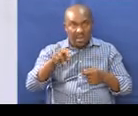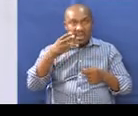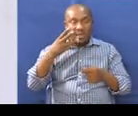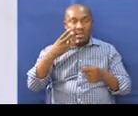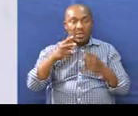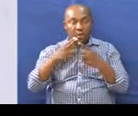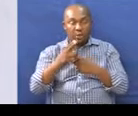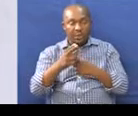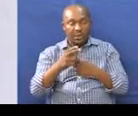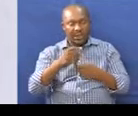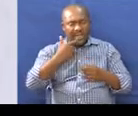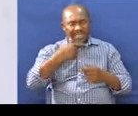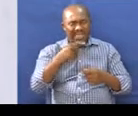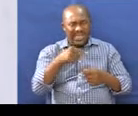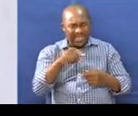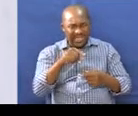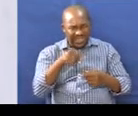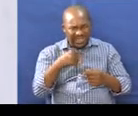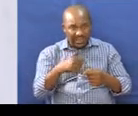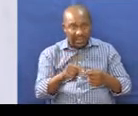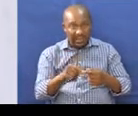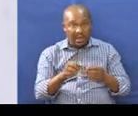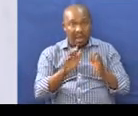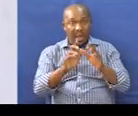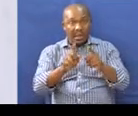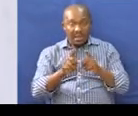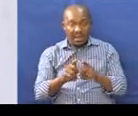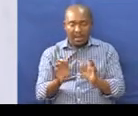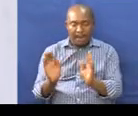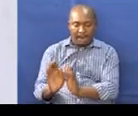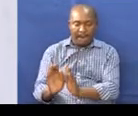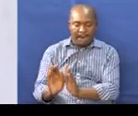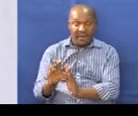vigorously and let them to settle for 5 minutes,